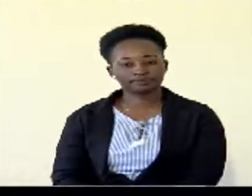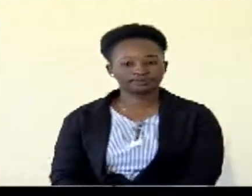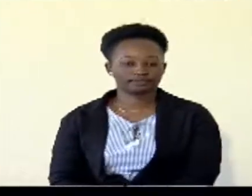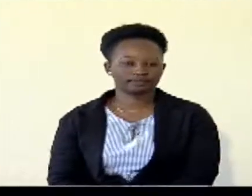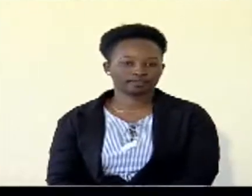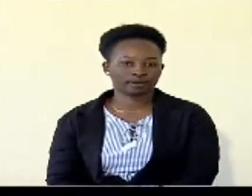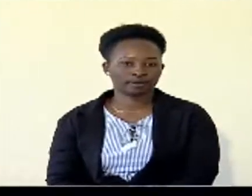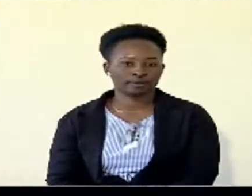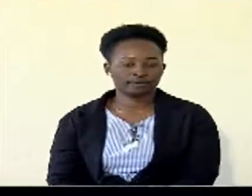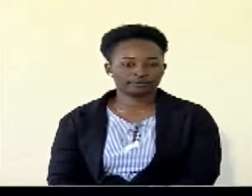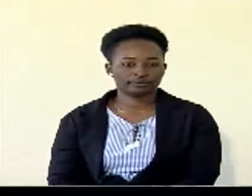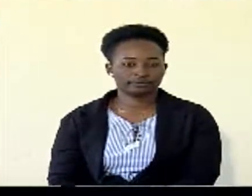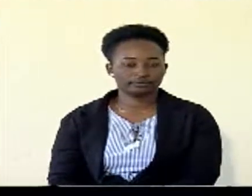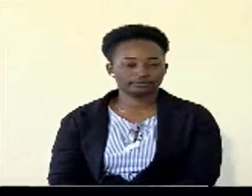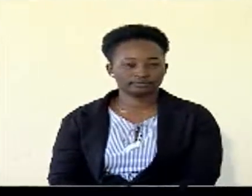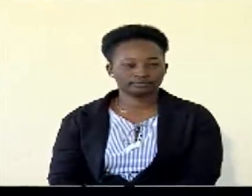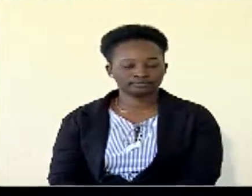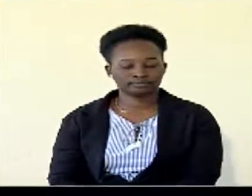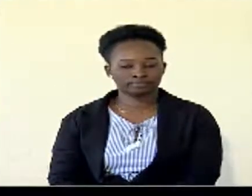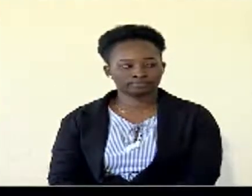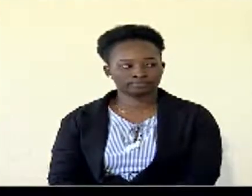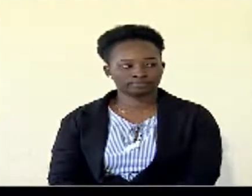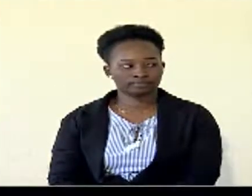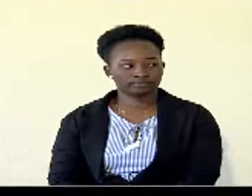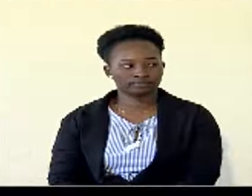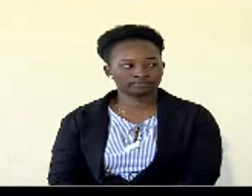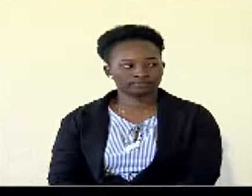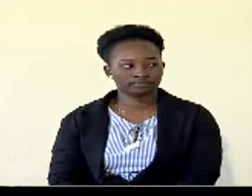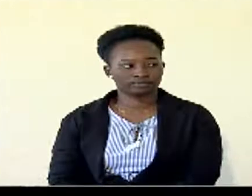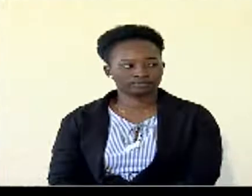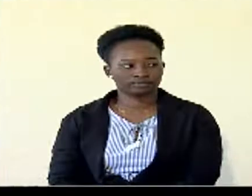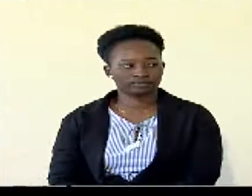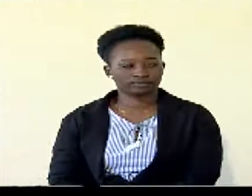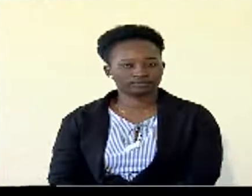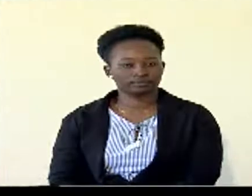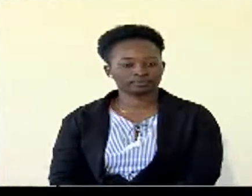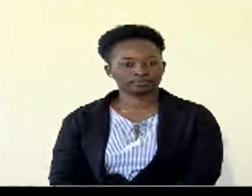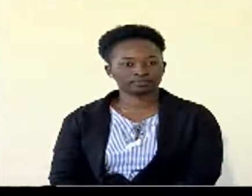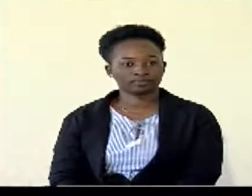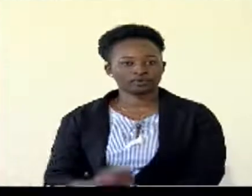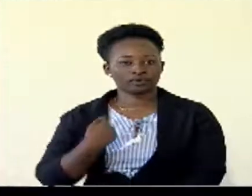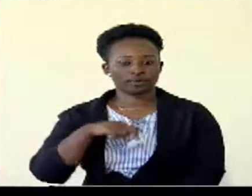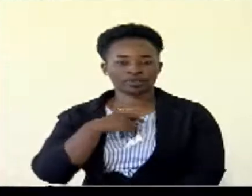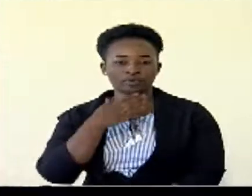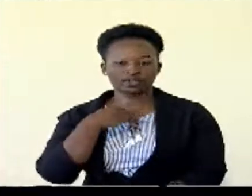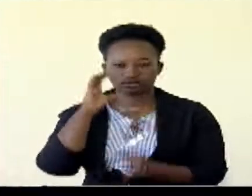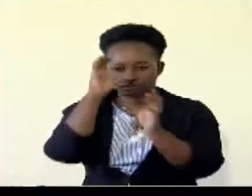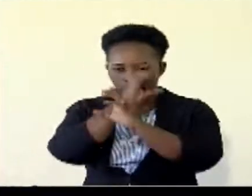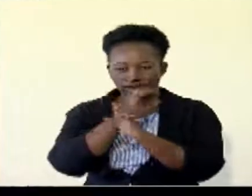I hope you will be able to see that. Okay, so we are interested in getting